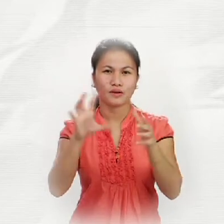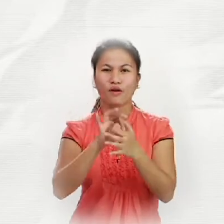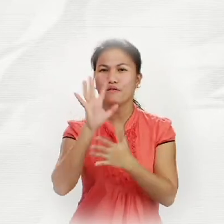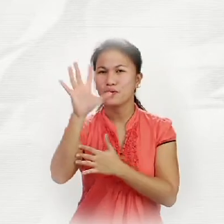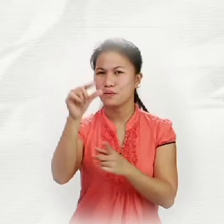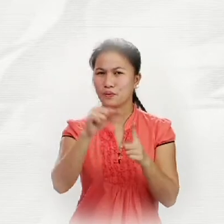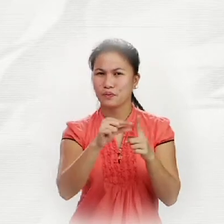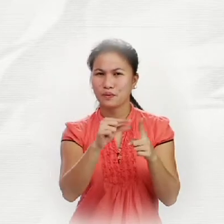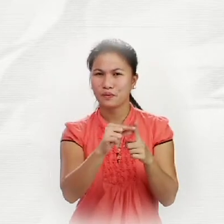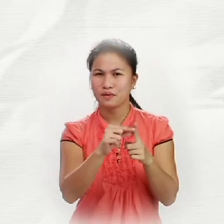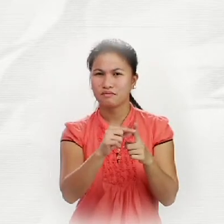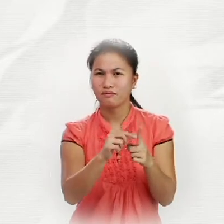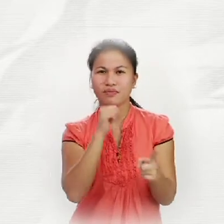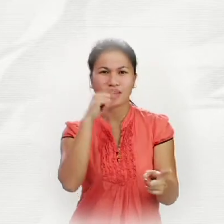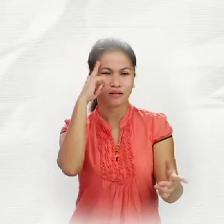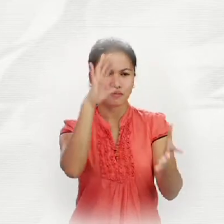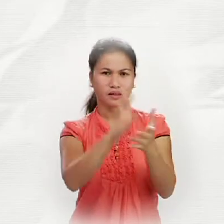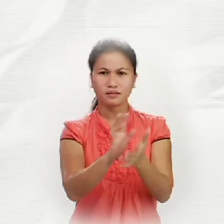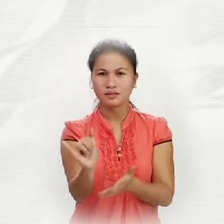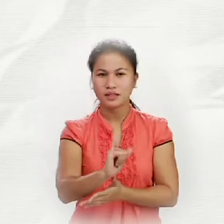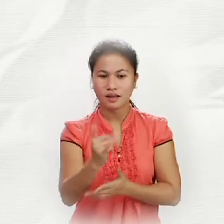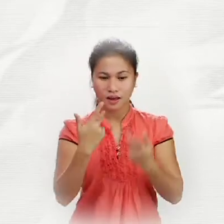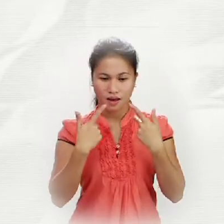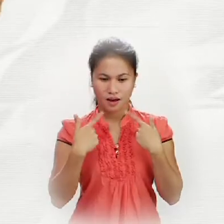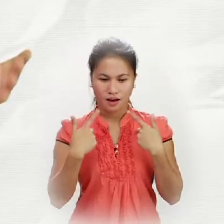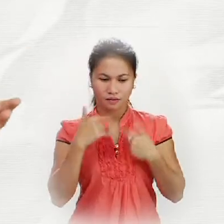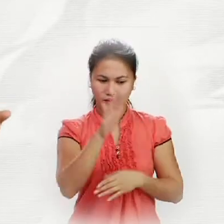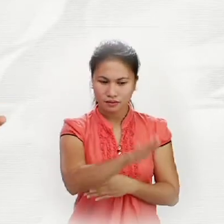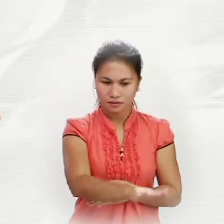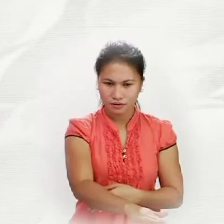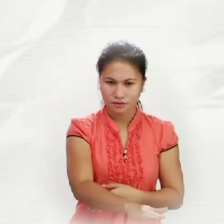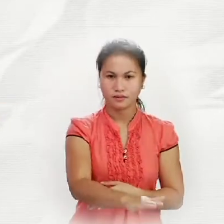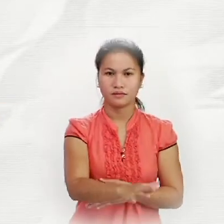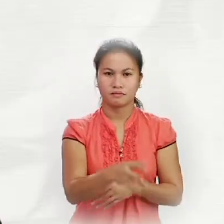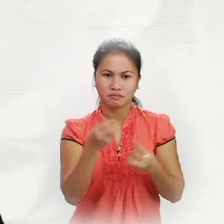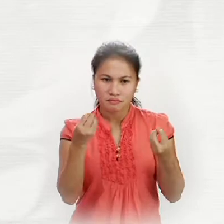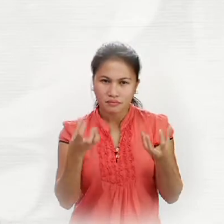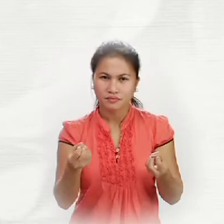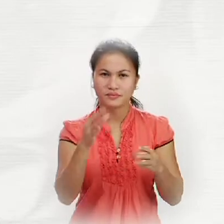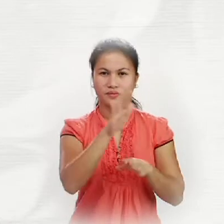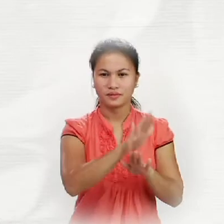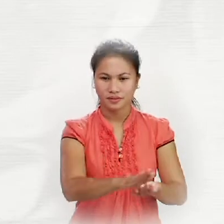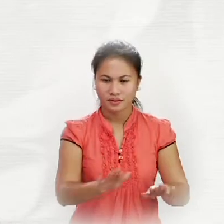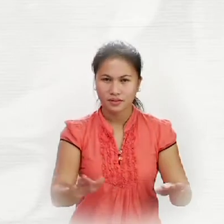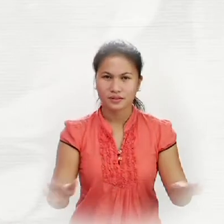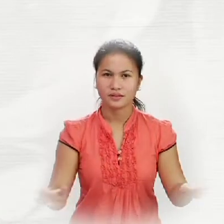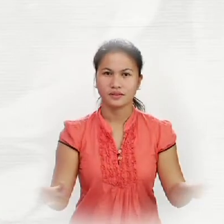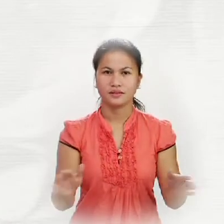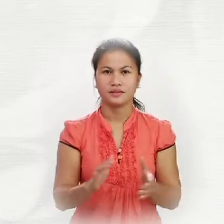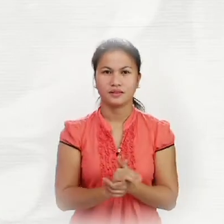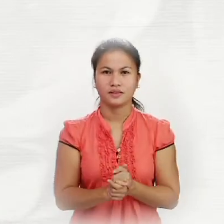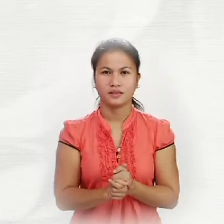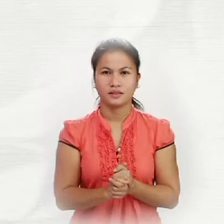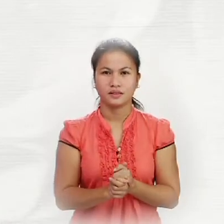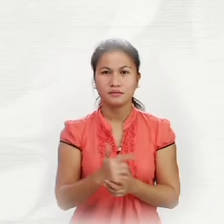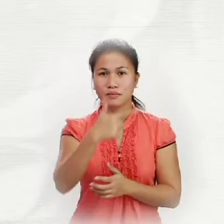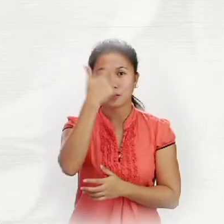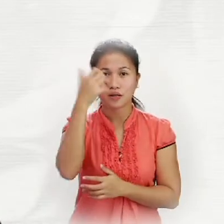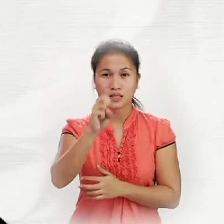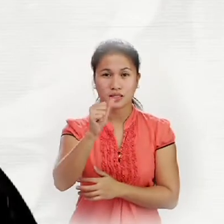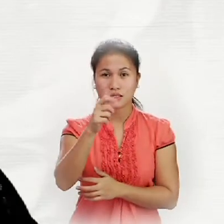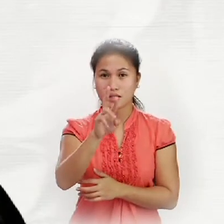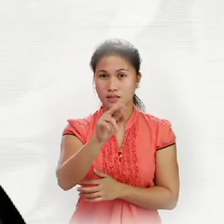words. Like having a child or having so many children. In fact, Sarah even